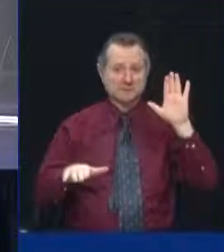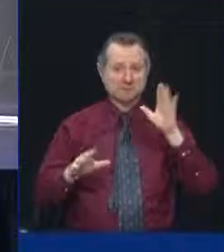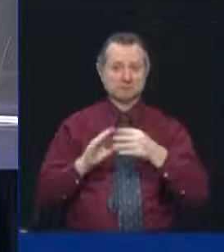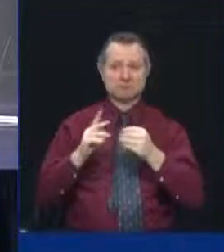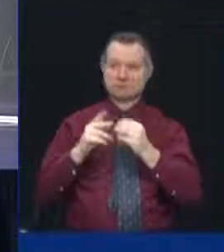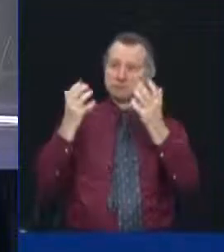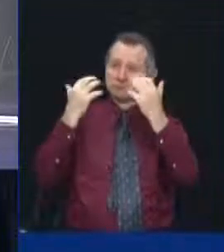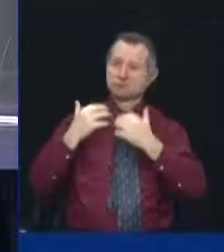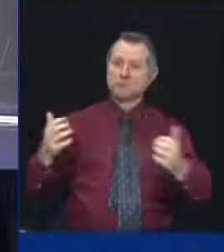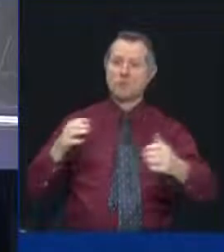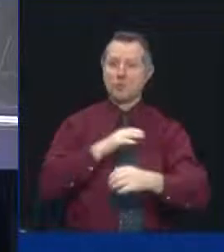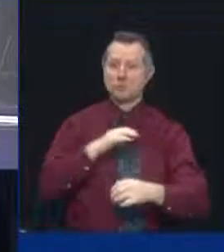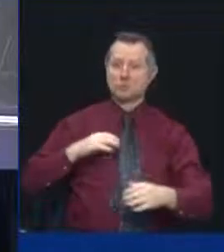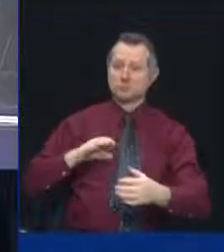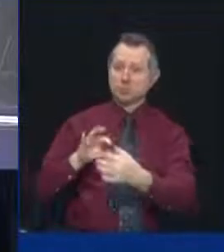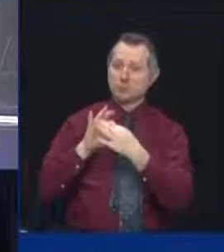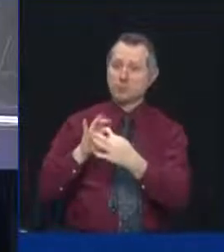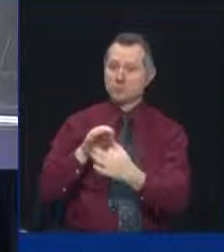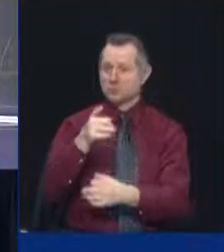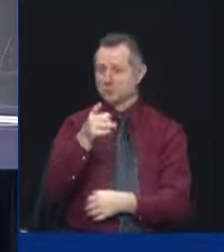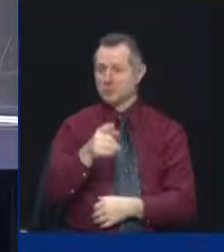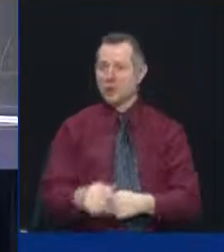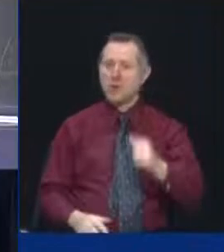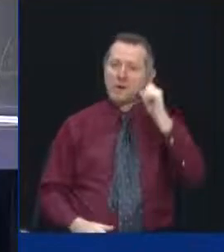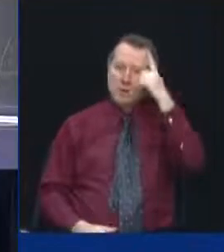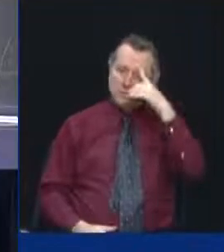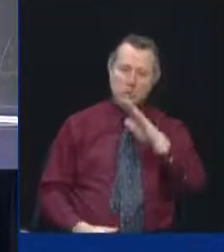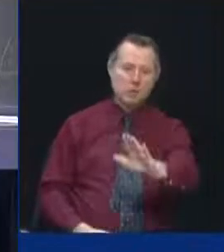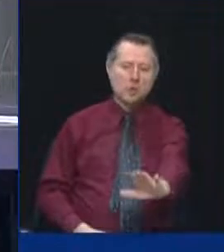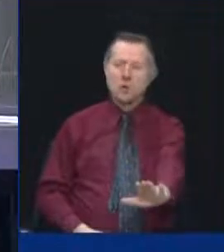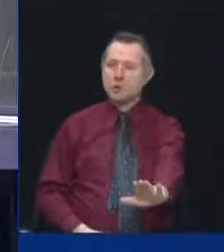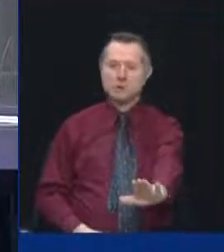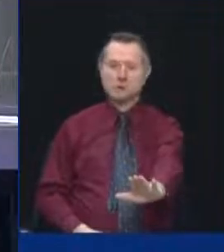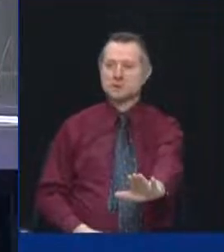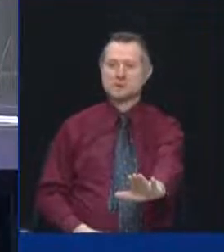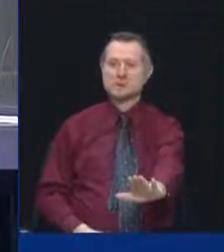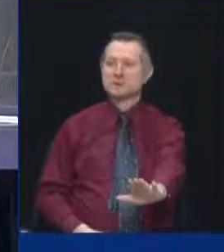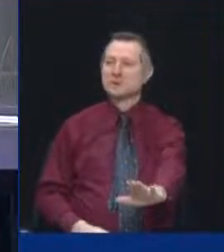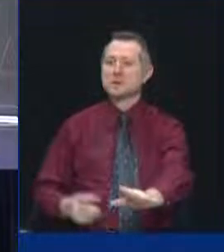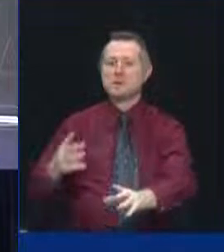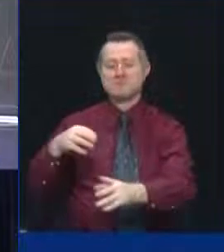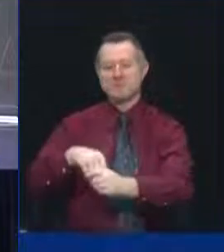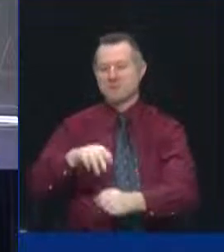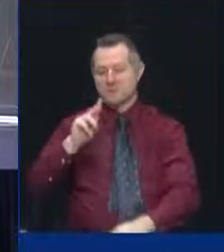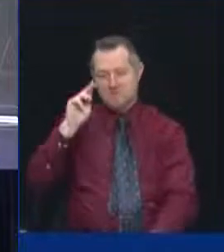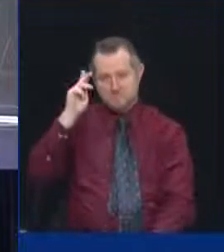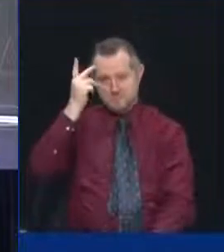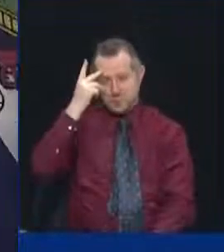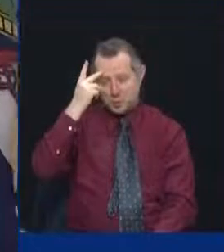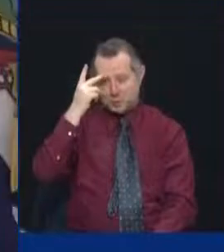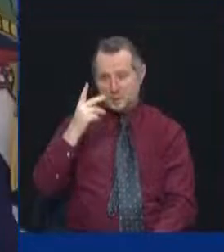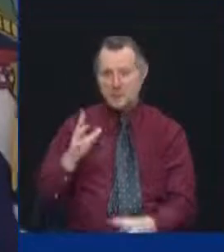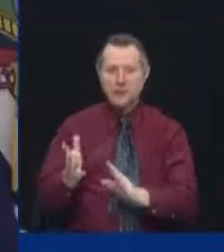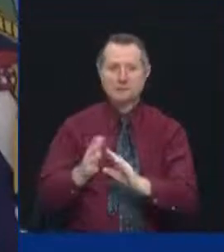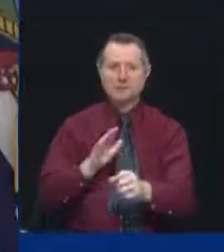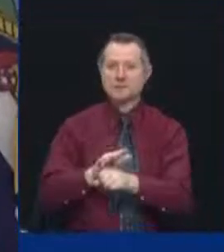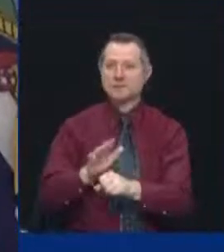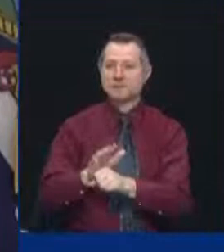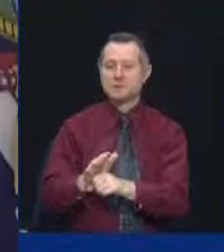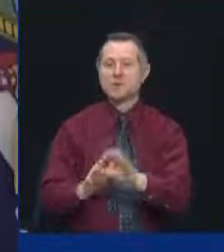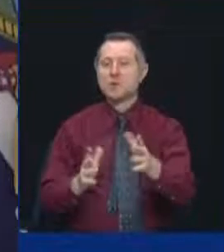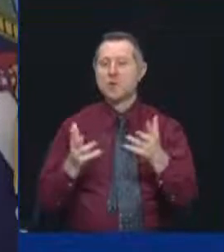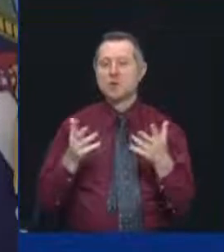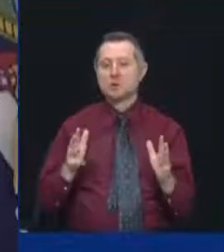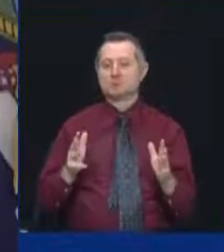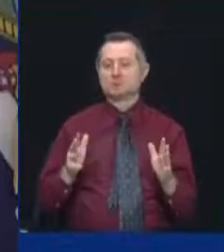any investigation? Look, they want to play more politics, the Republicans. They have fully